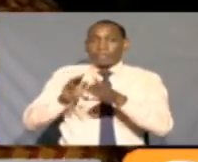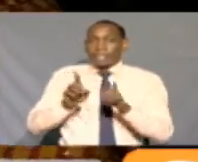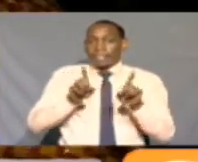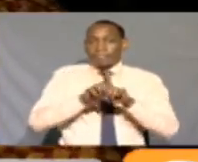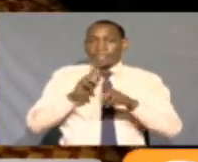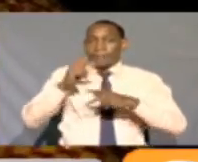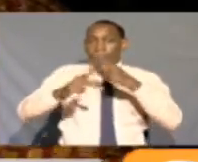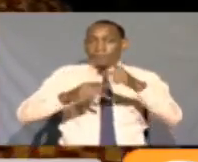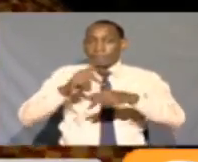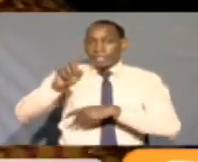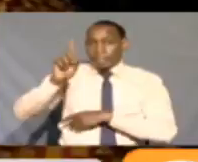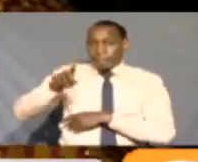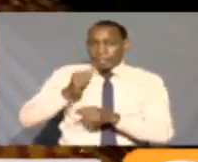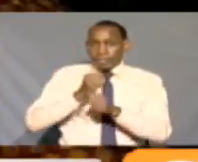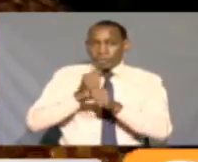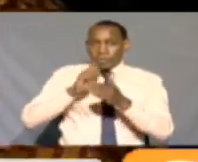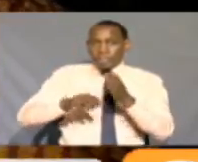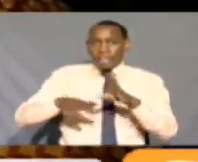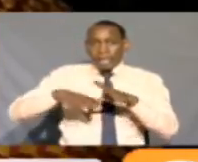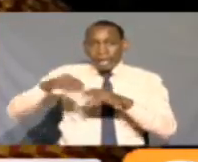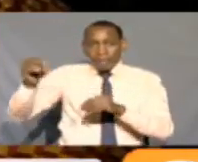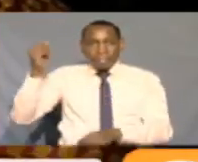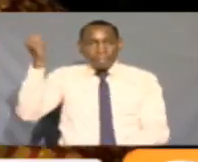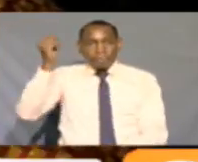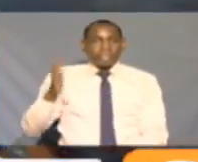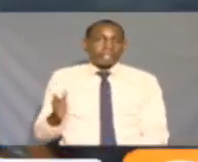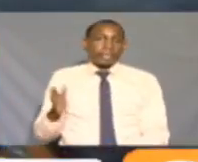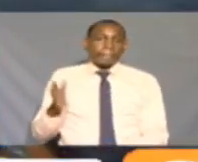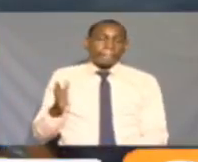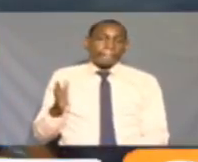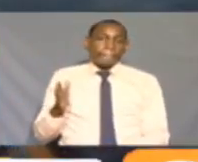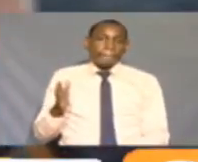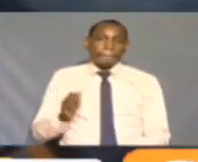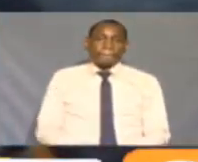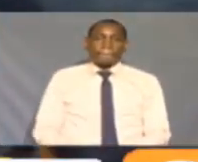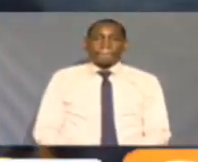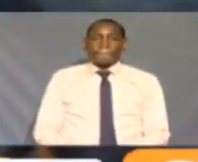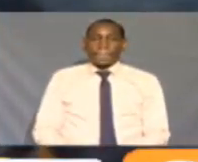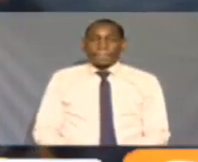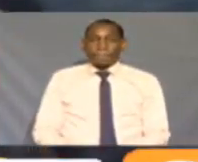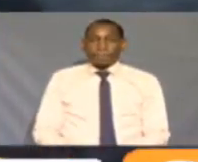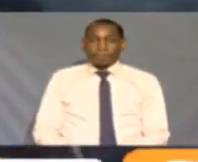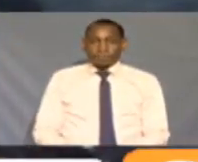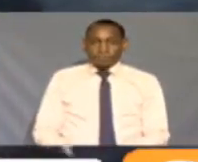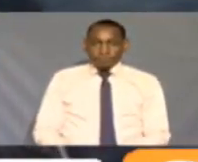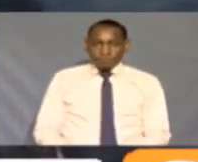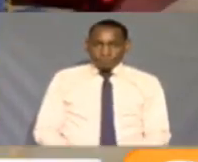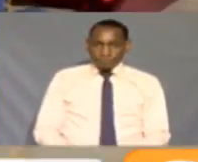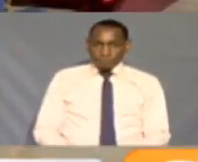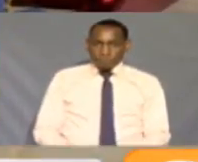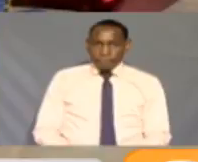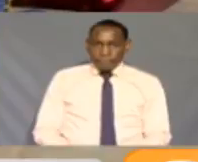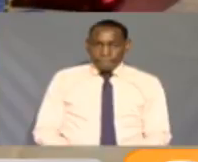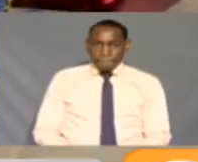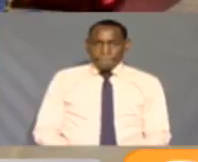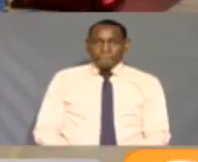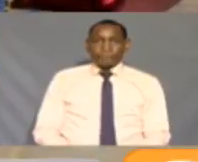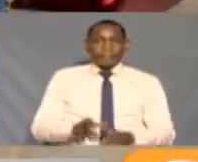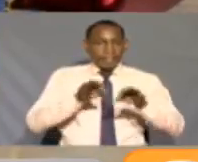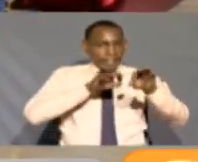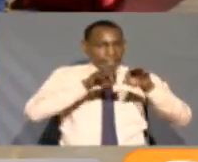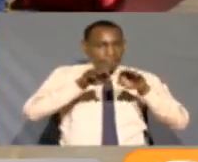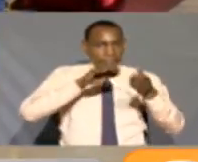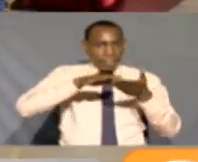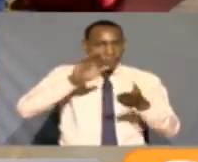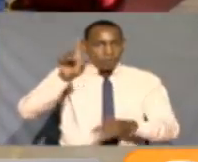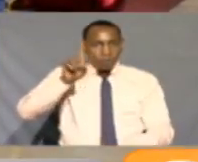this process has to be kept out of the hands of politicians. Has to be kept out of the hands of politicians. Mashirima. Nadhani kama naweza kufafanua zaidi